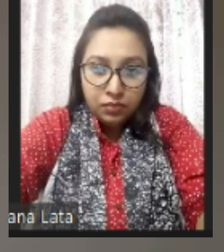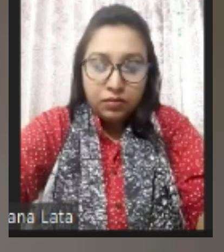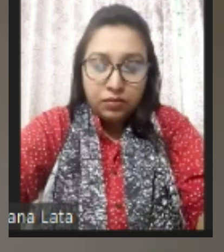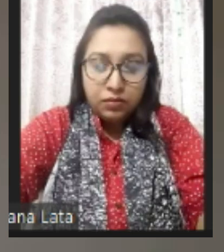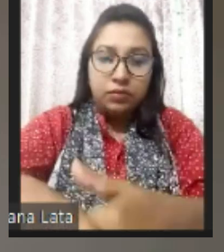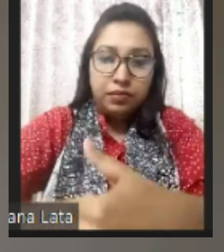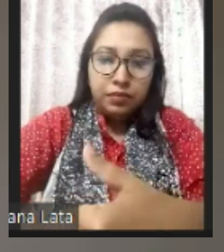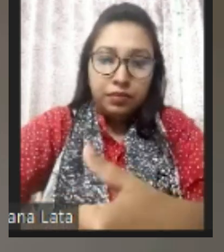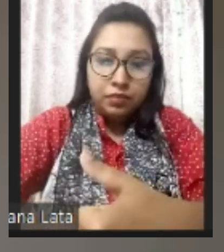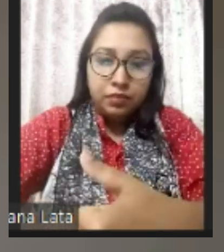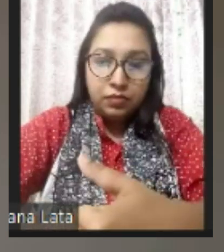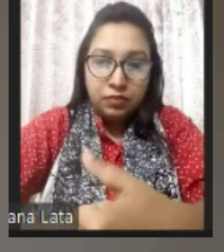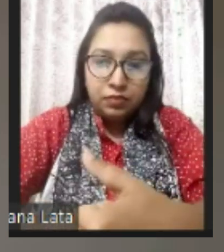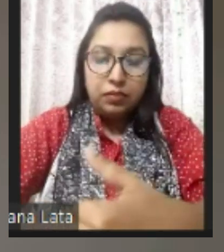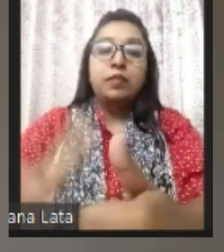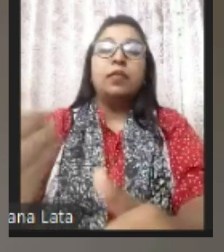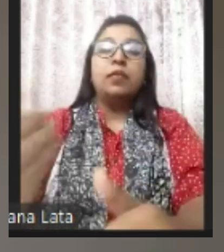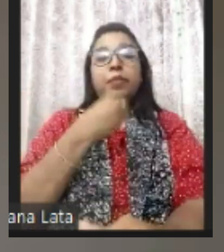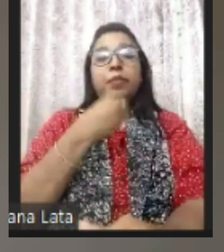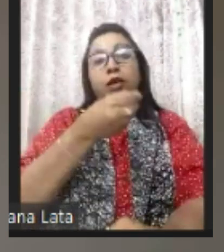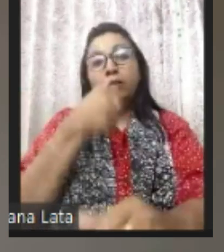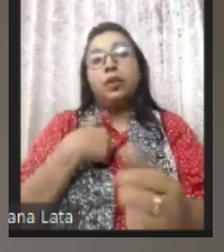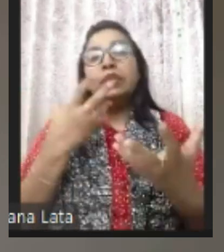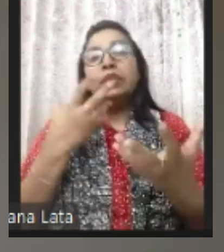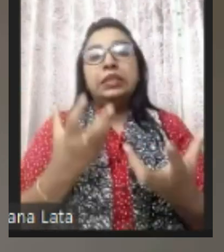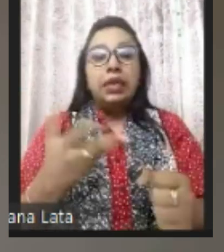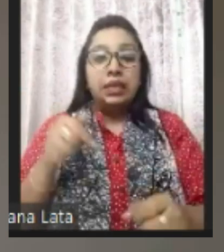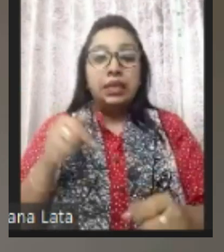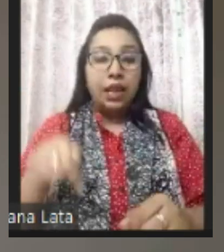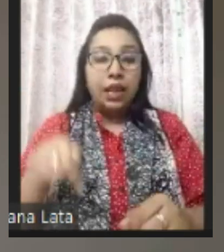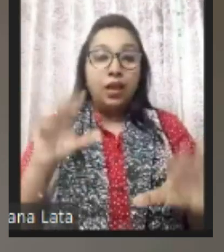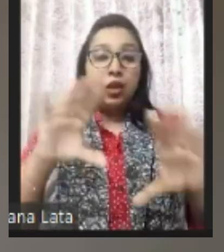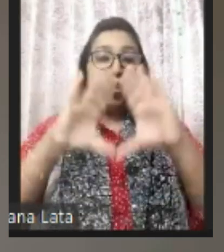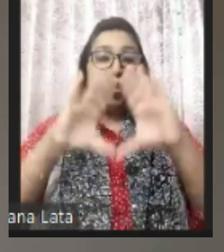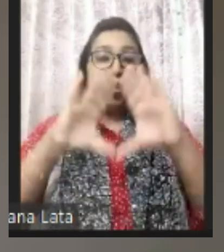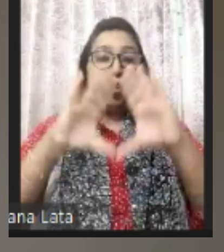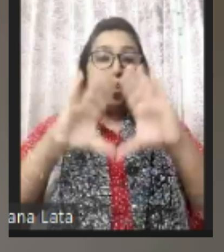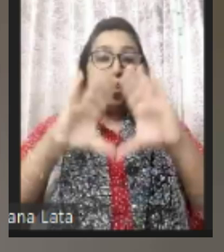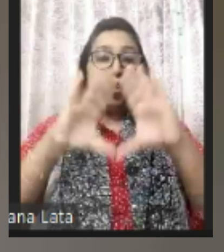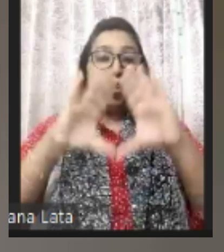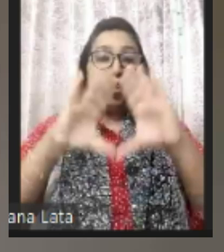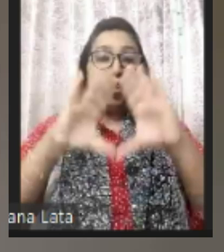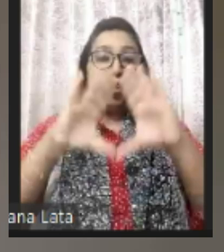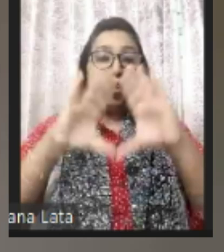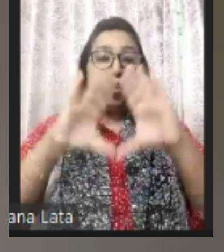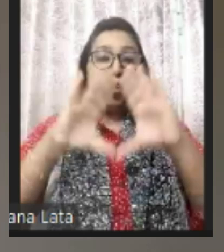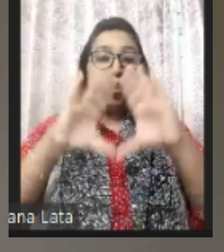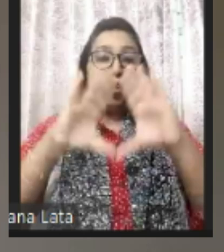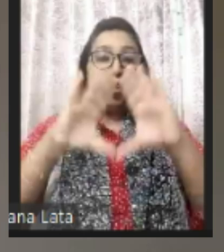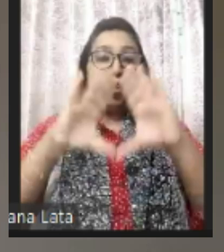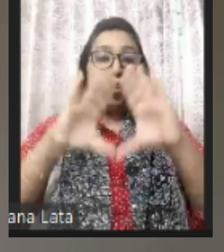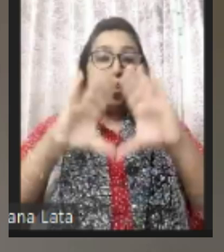to you about is an international perspective on digital inclusion for persons with disability.